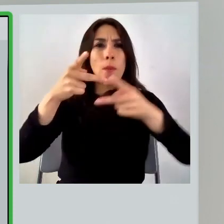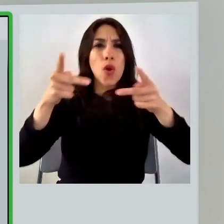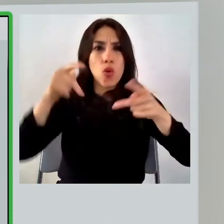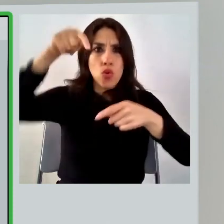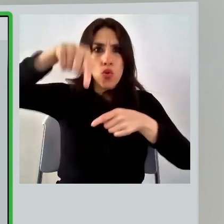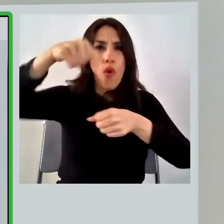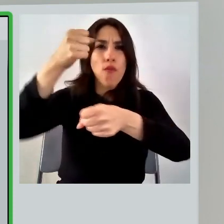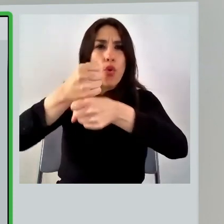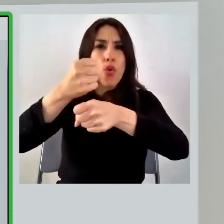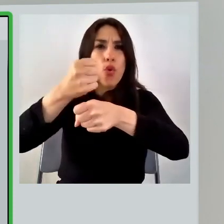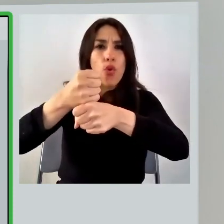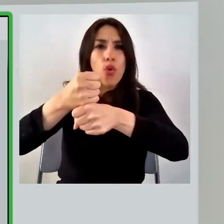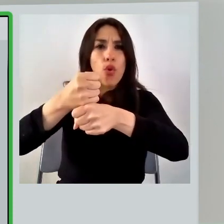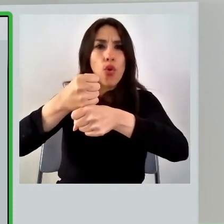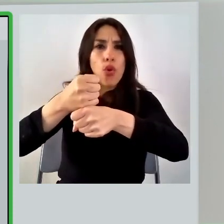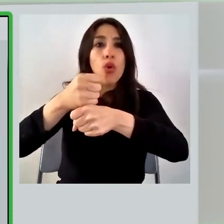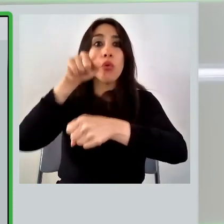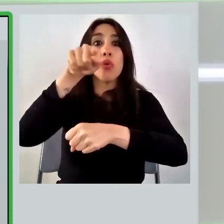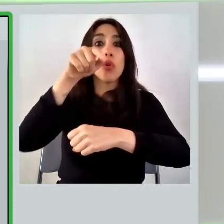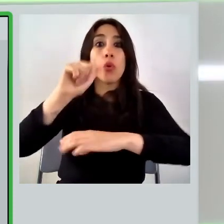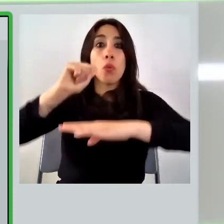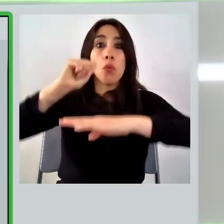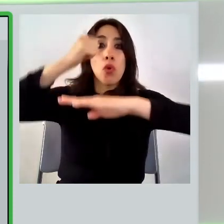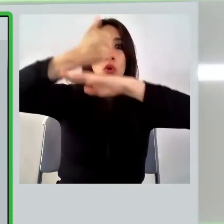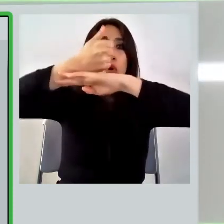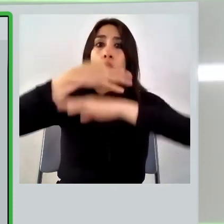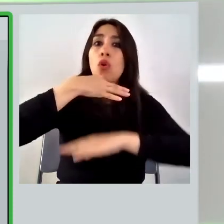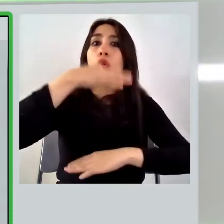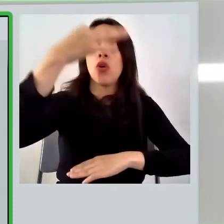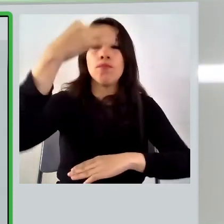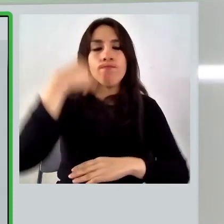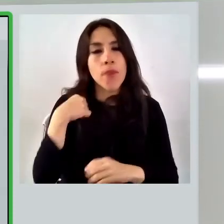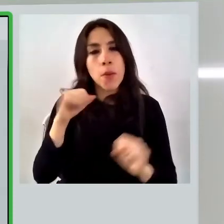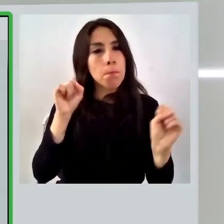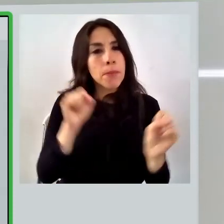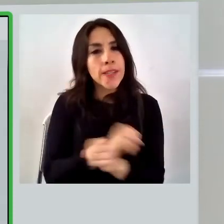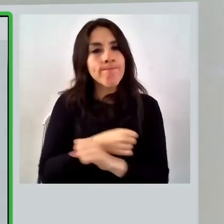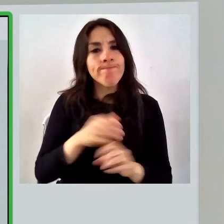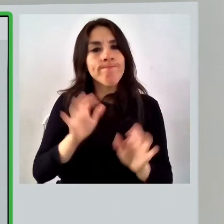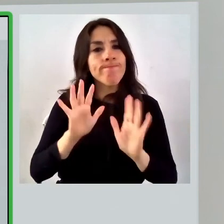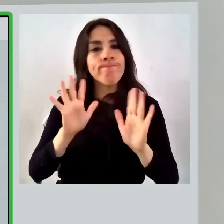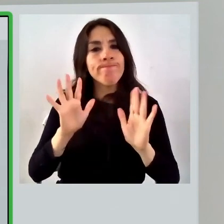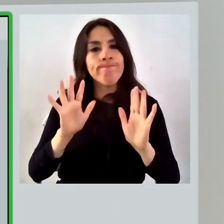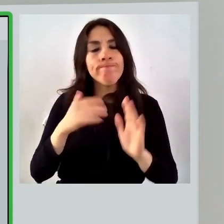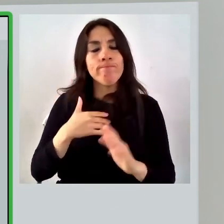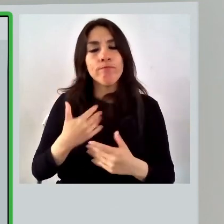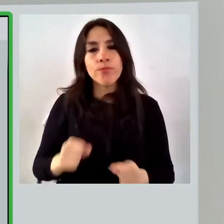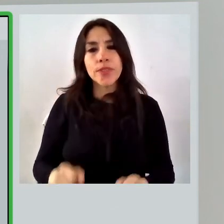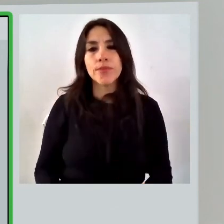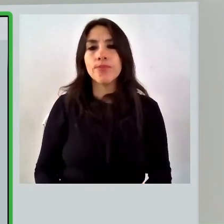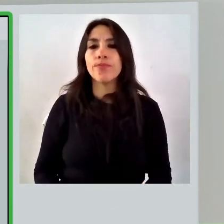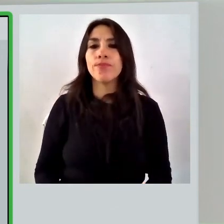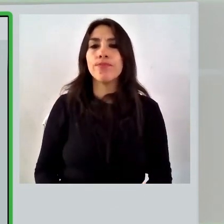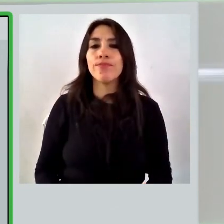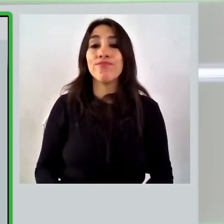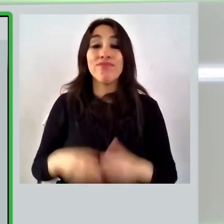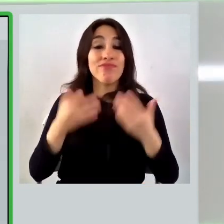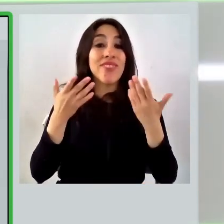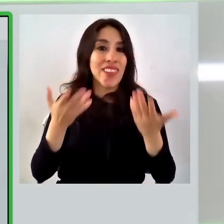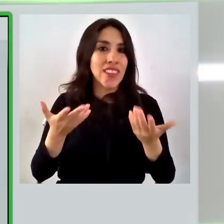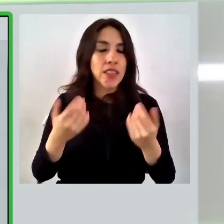still denying employees these role models to allow them to thrive and feel confident in the